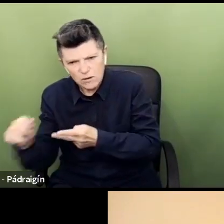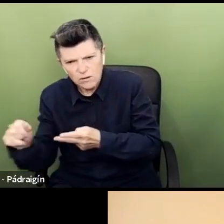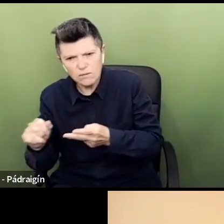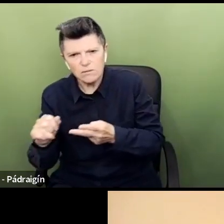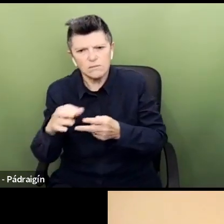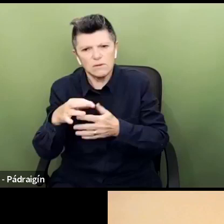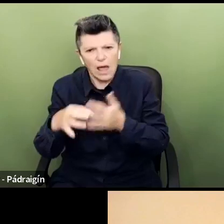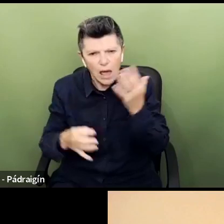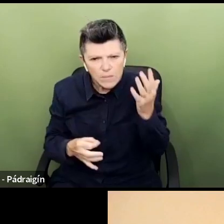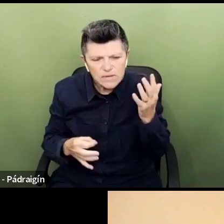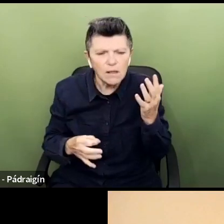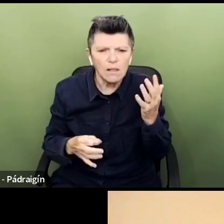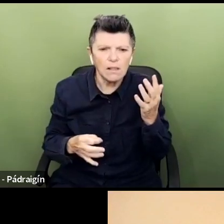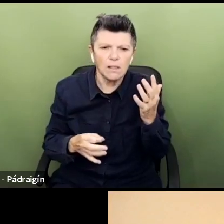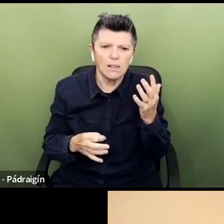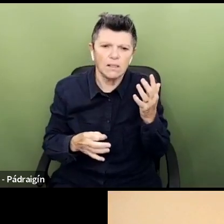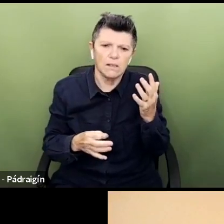type